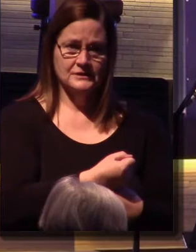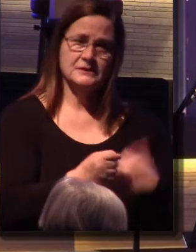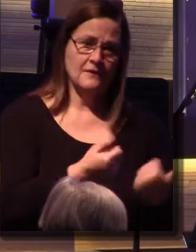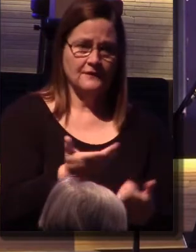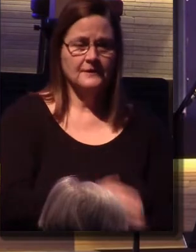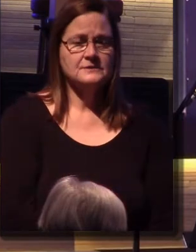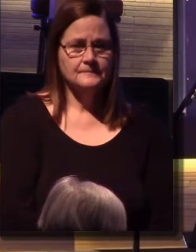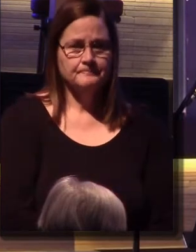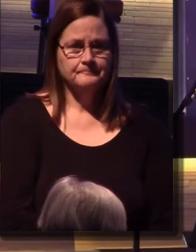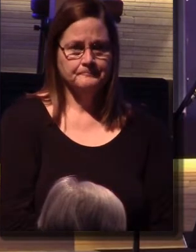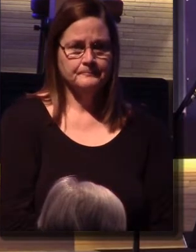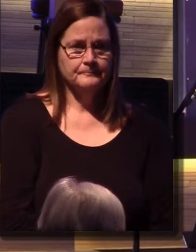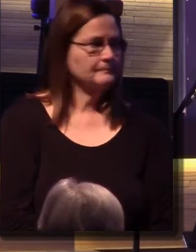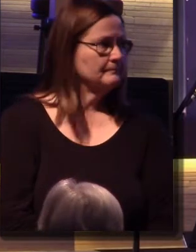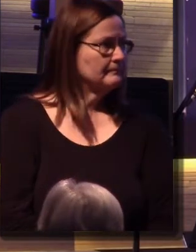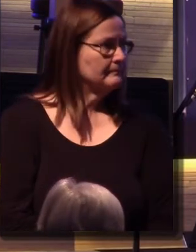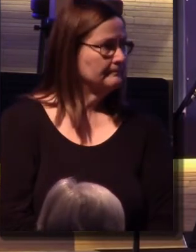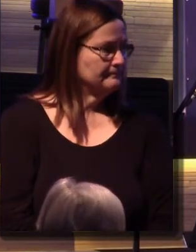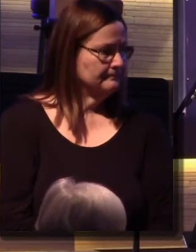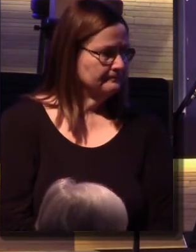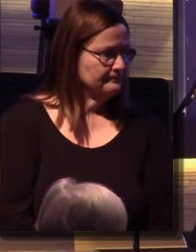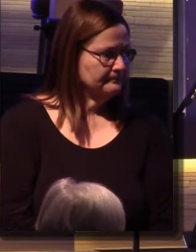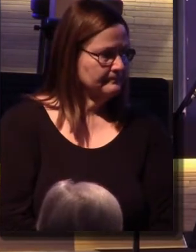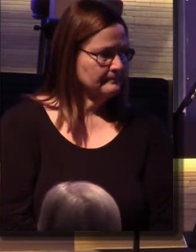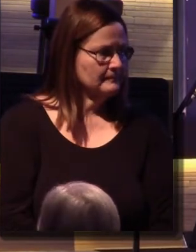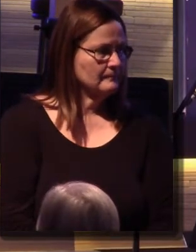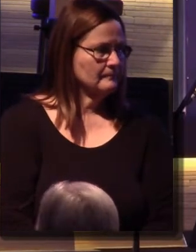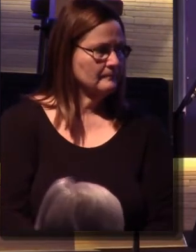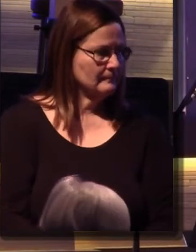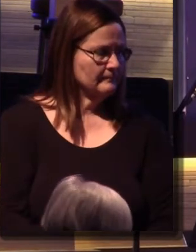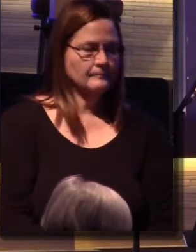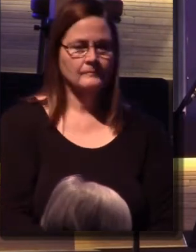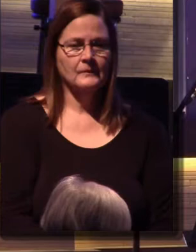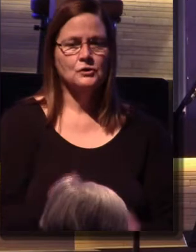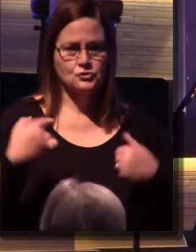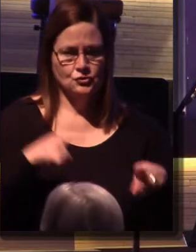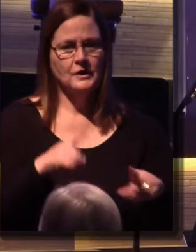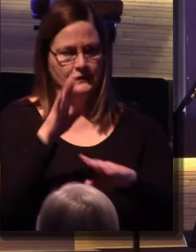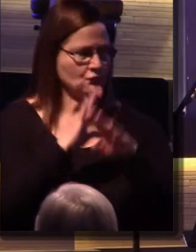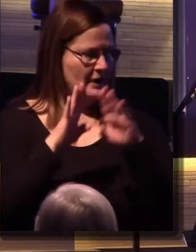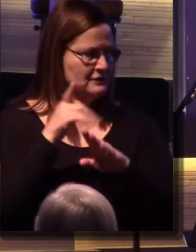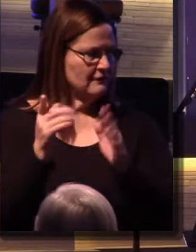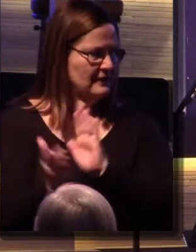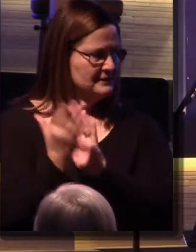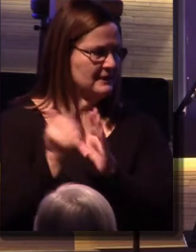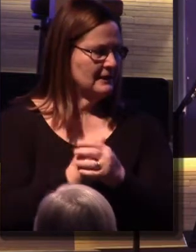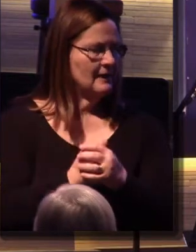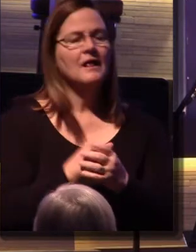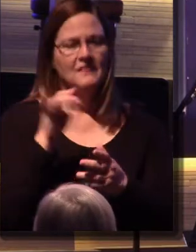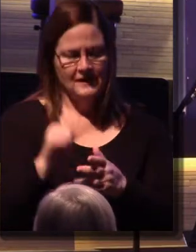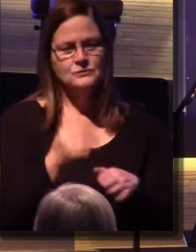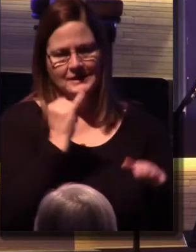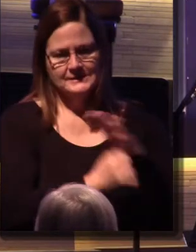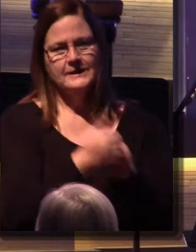put your trust in anything or anyone other than God in the midst of the trials that you're facing today. And